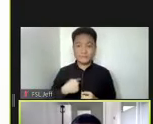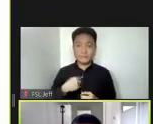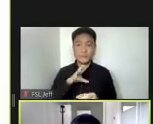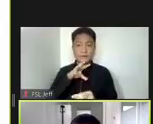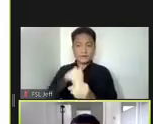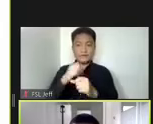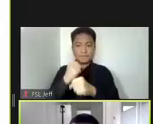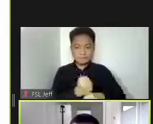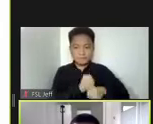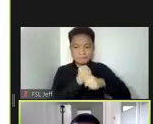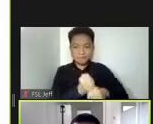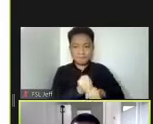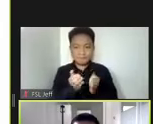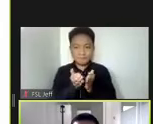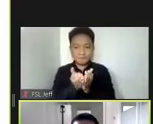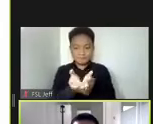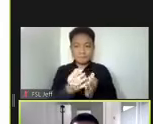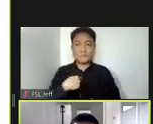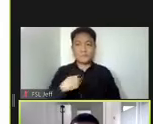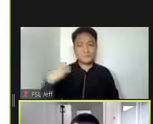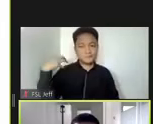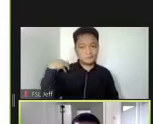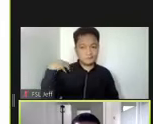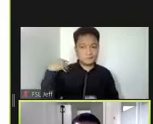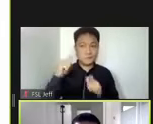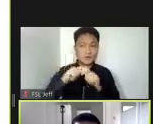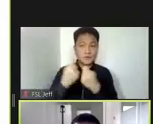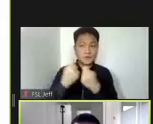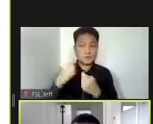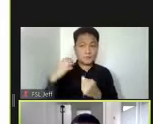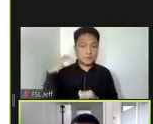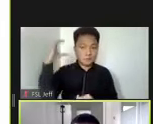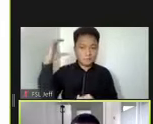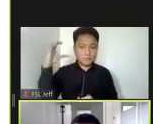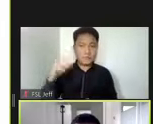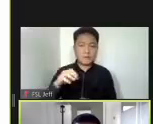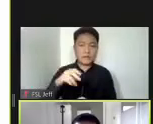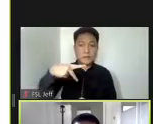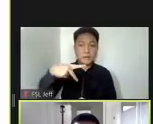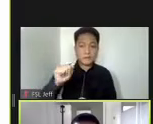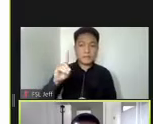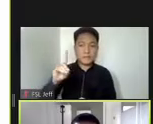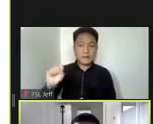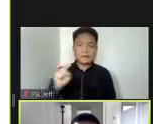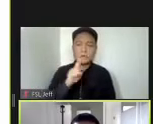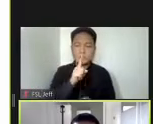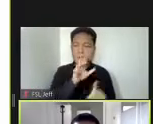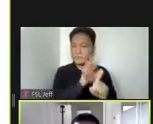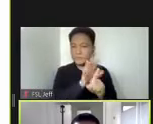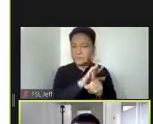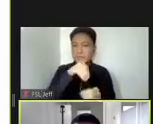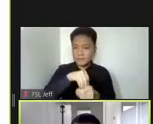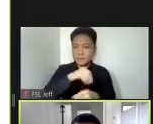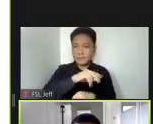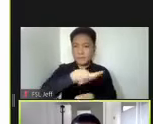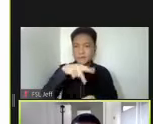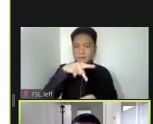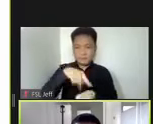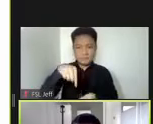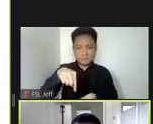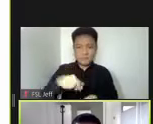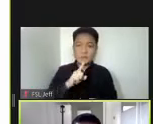country. Majority of our members are persons with disability. And last year, we won in the